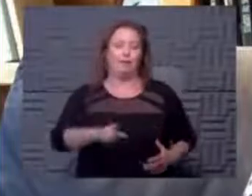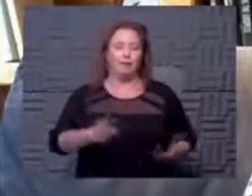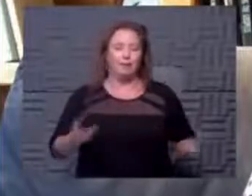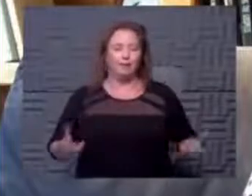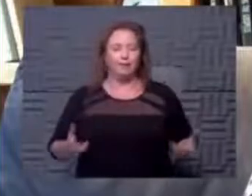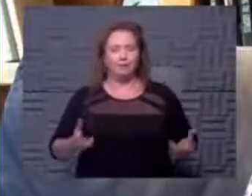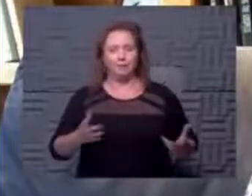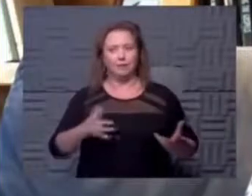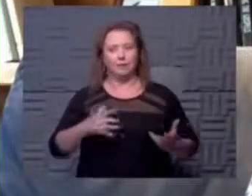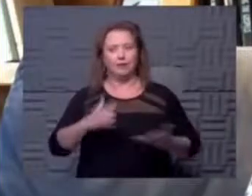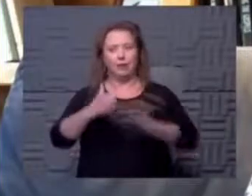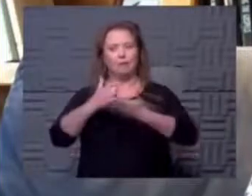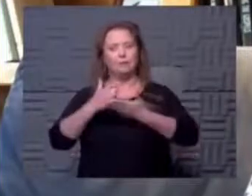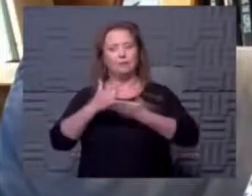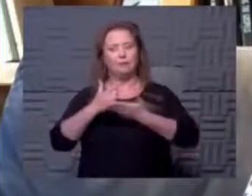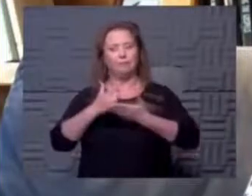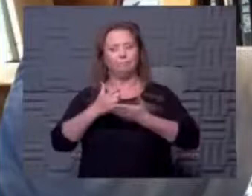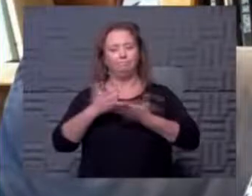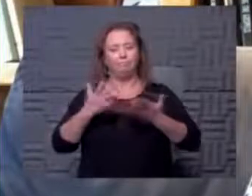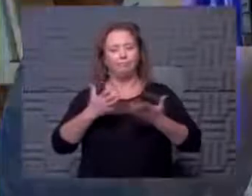brings me out to a better place.